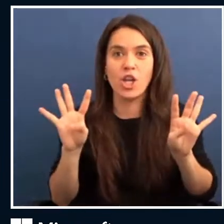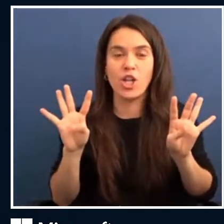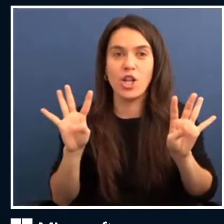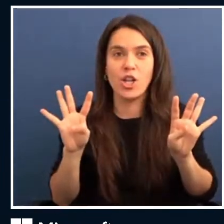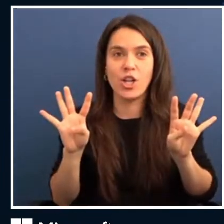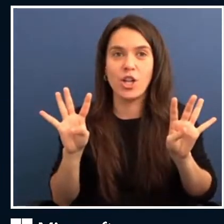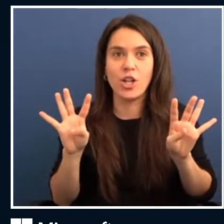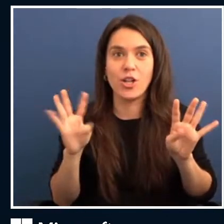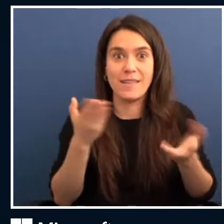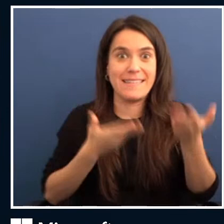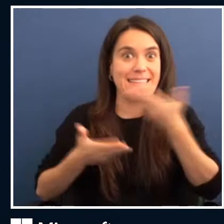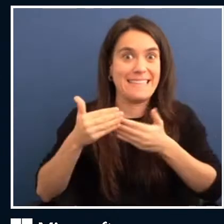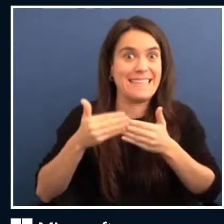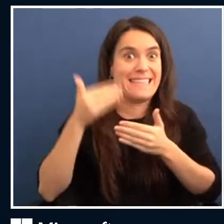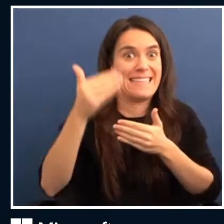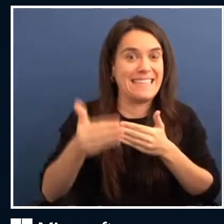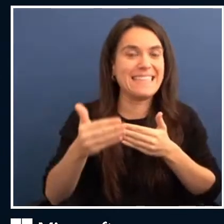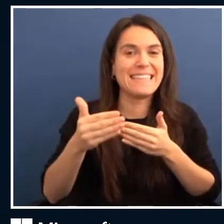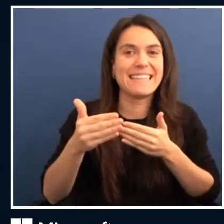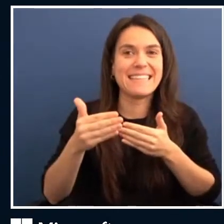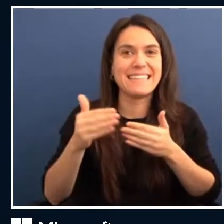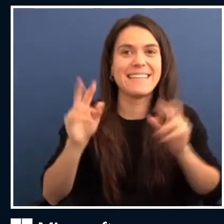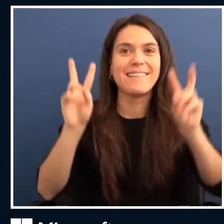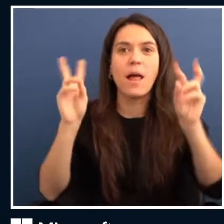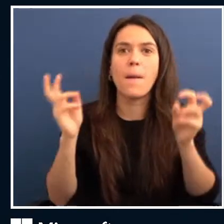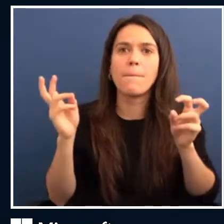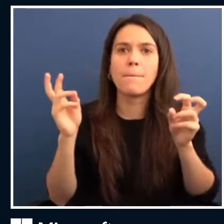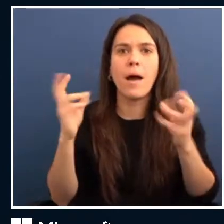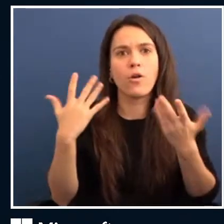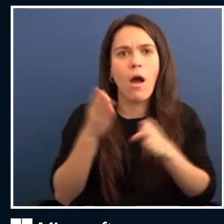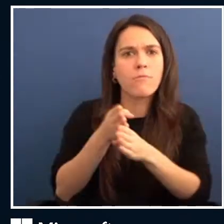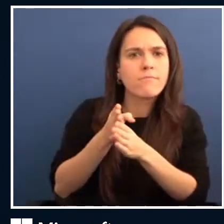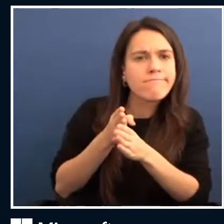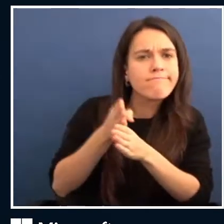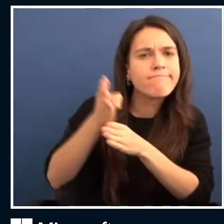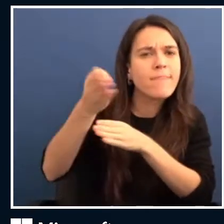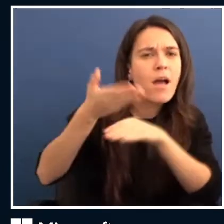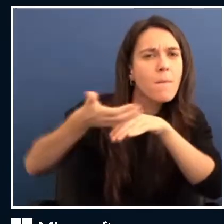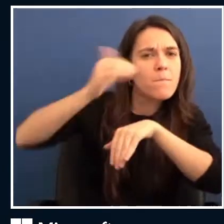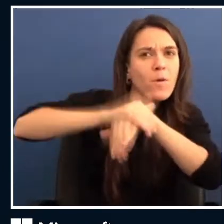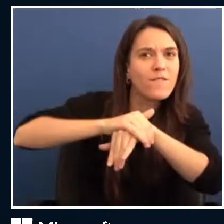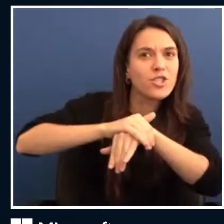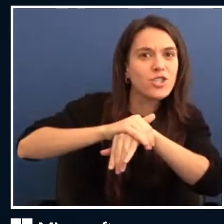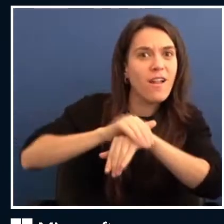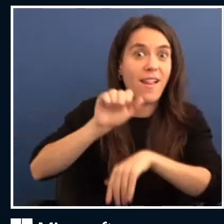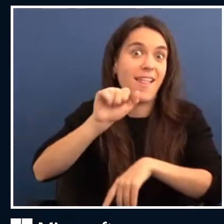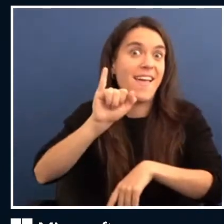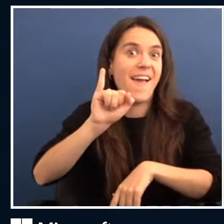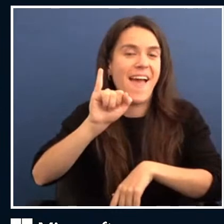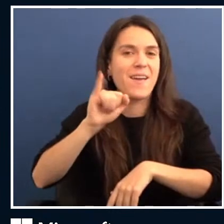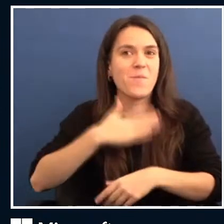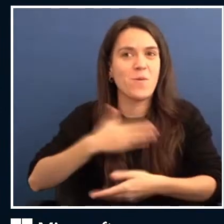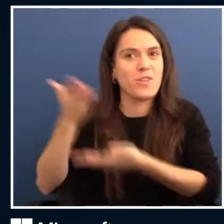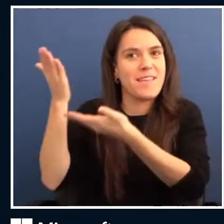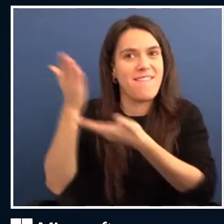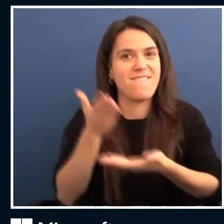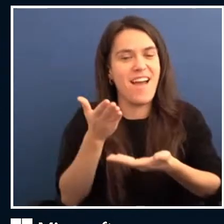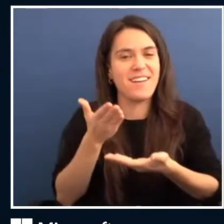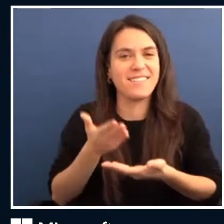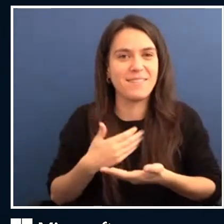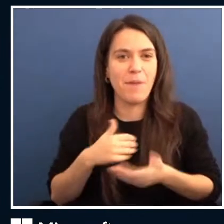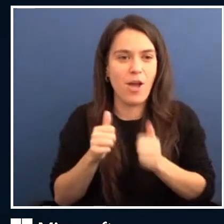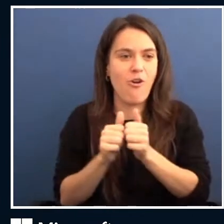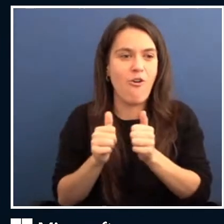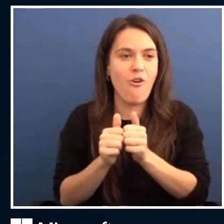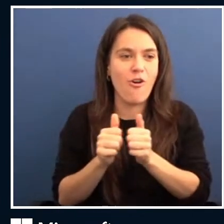up, is the panel about the career in AI, and I would like to invite my colleague Shanna Matthews, who would be